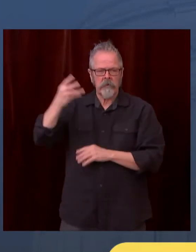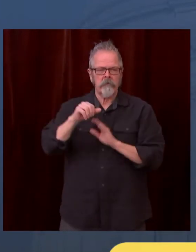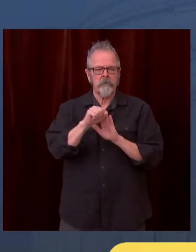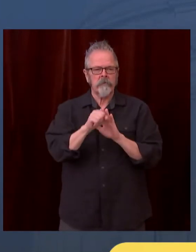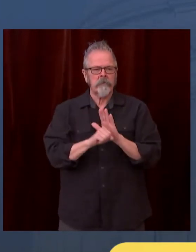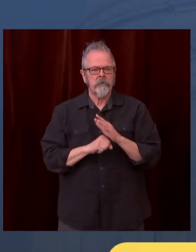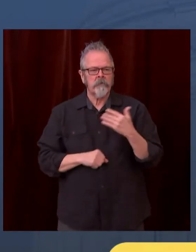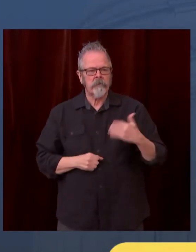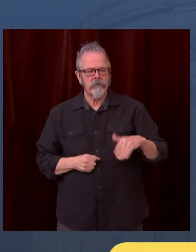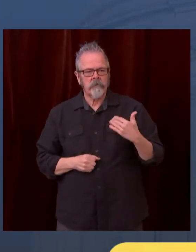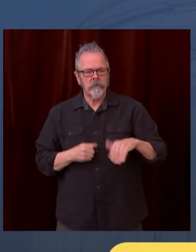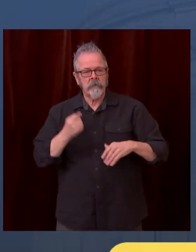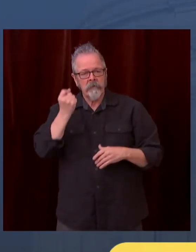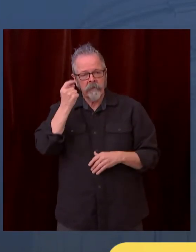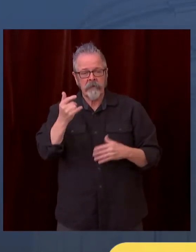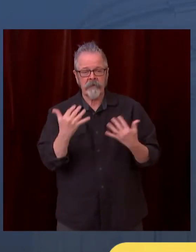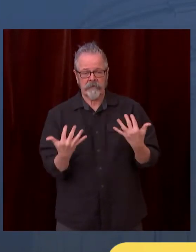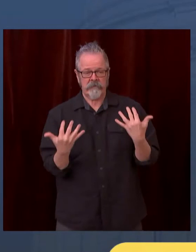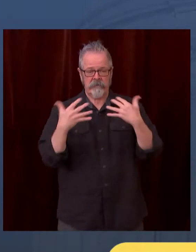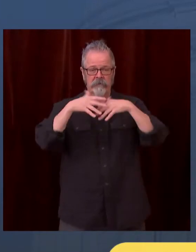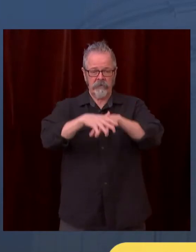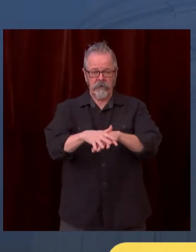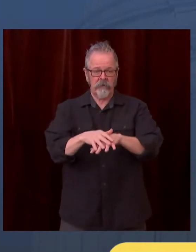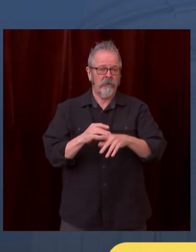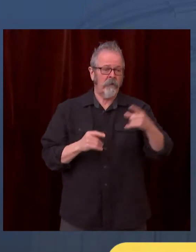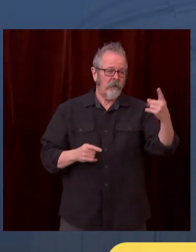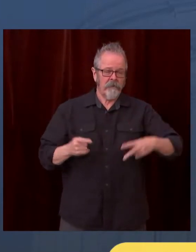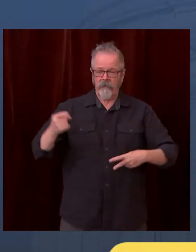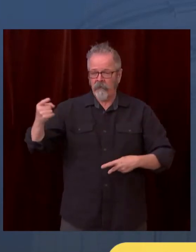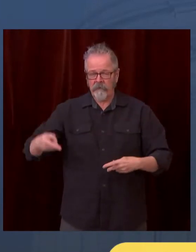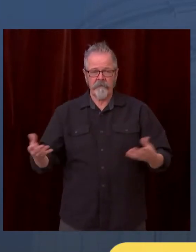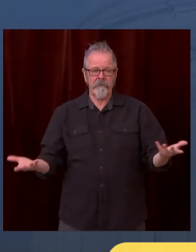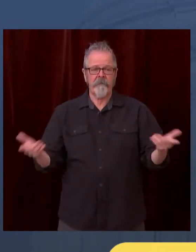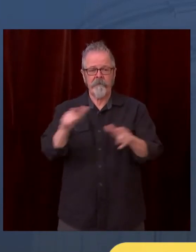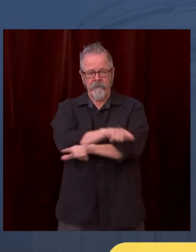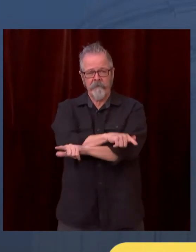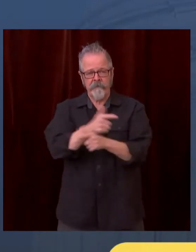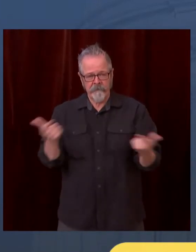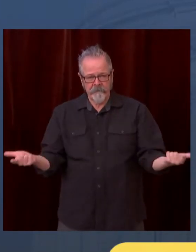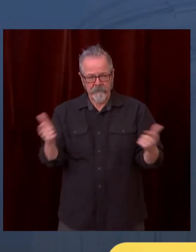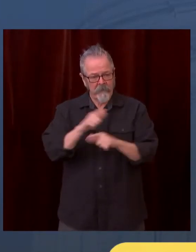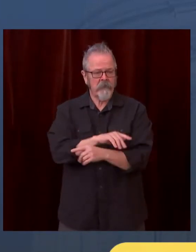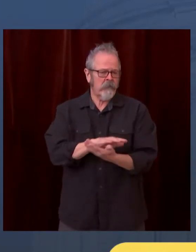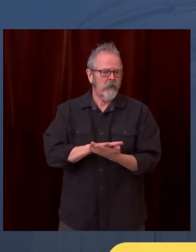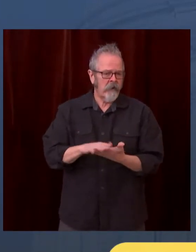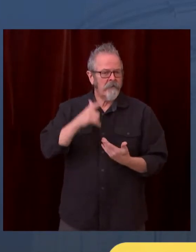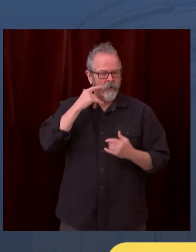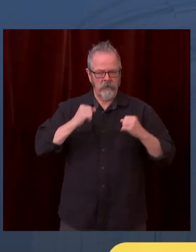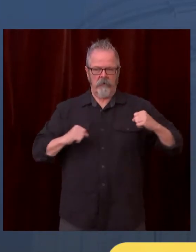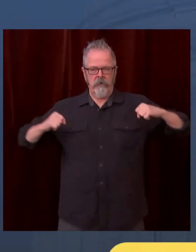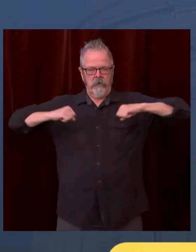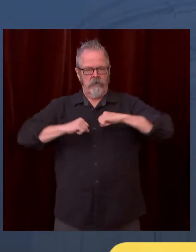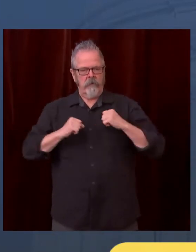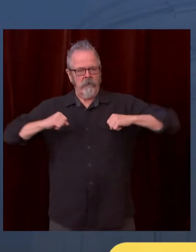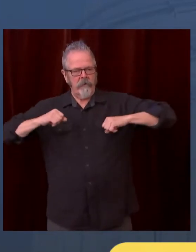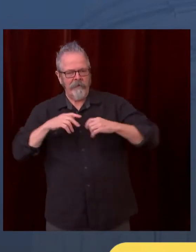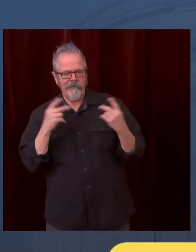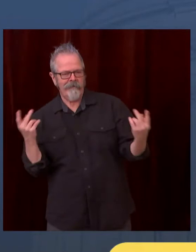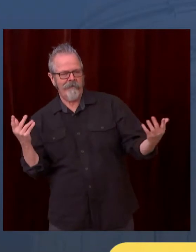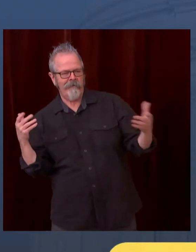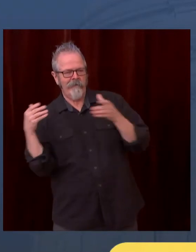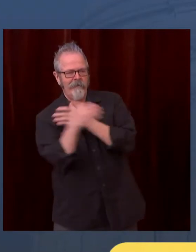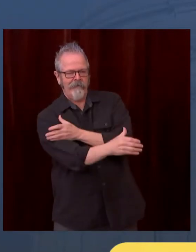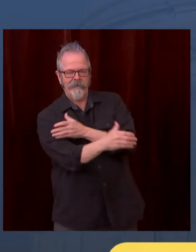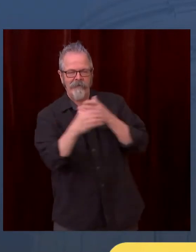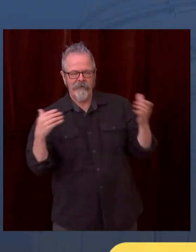been instrumental in being able to have the space distance between children. And it has been